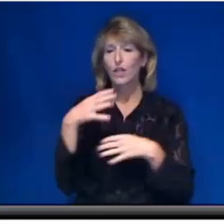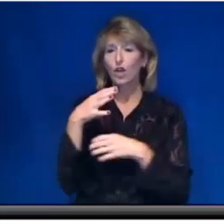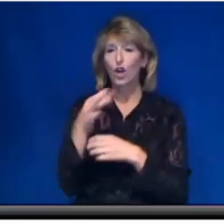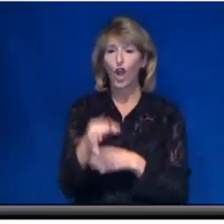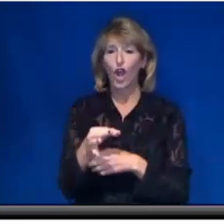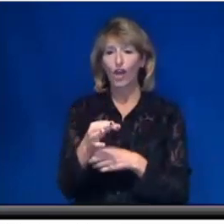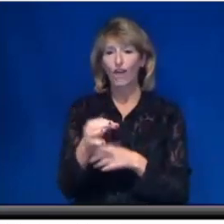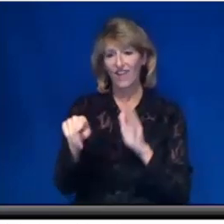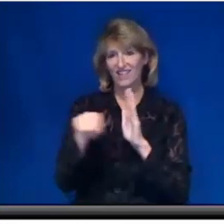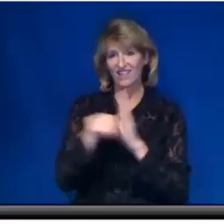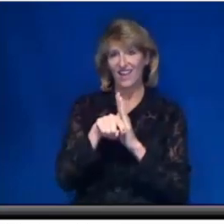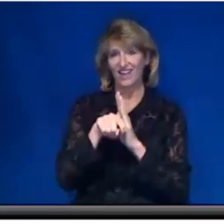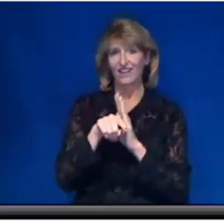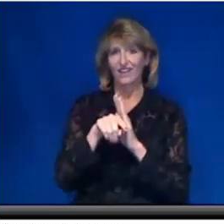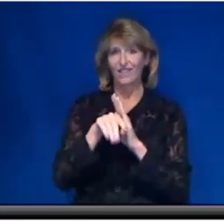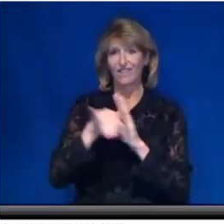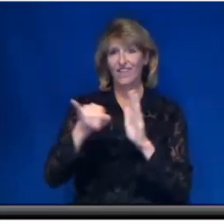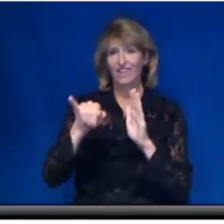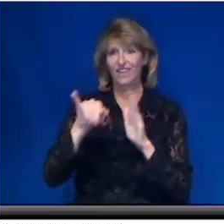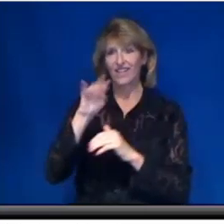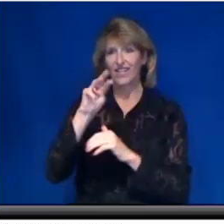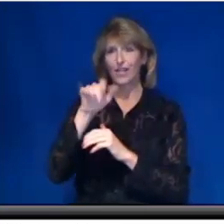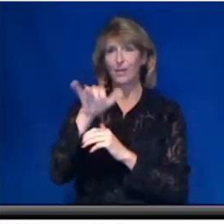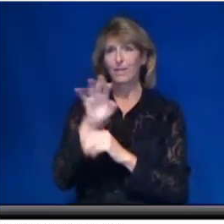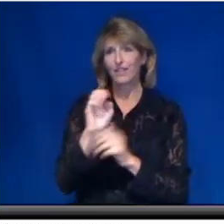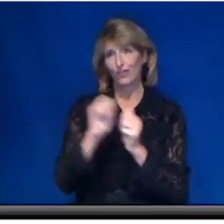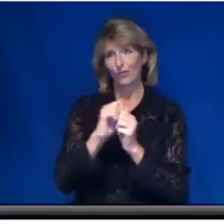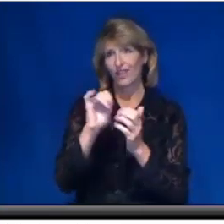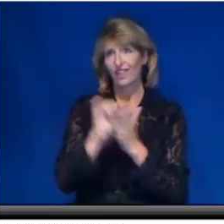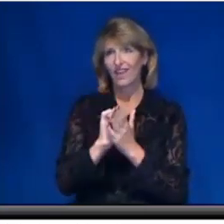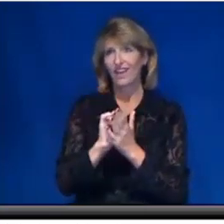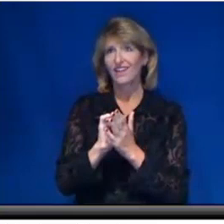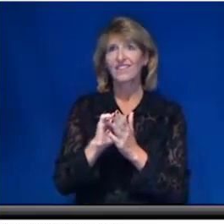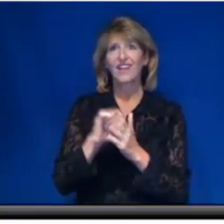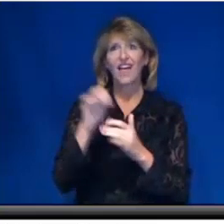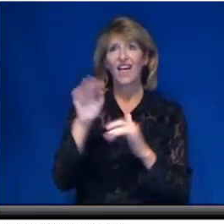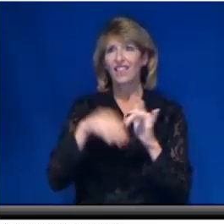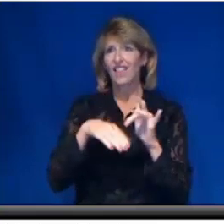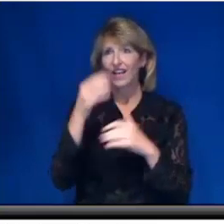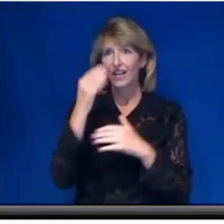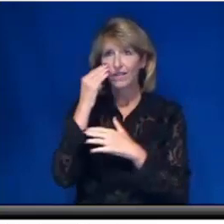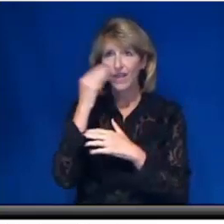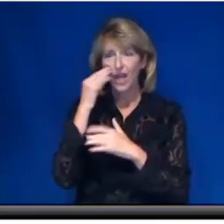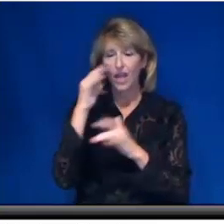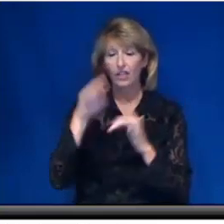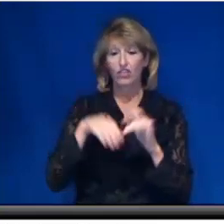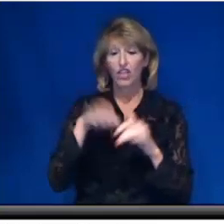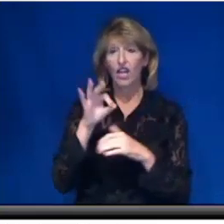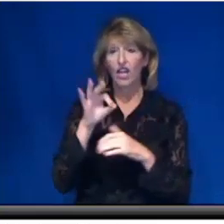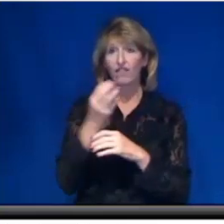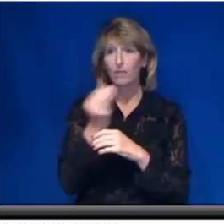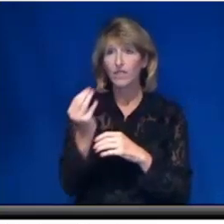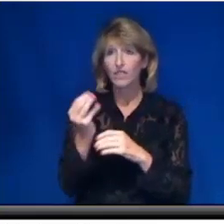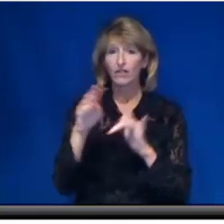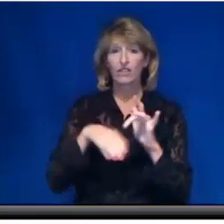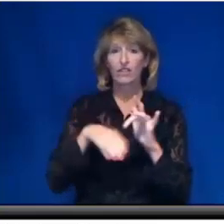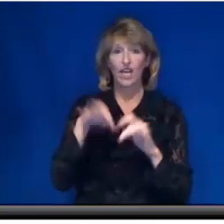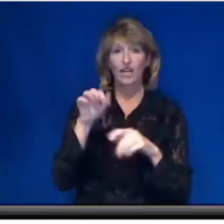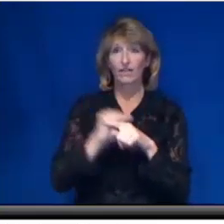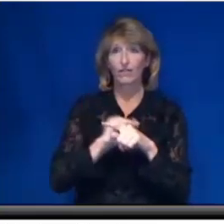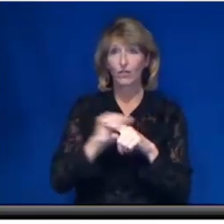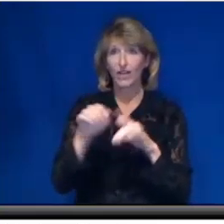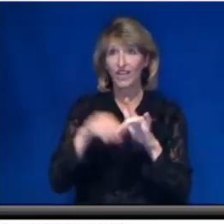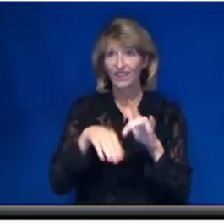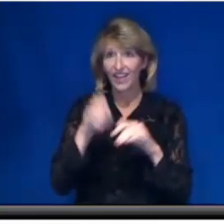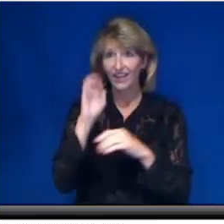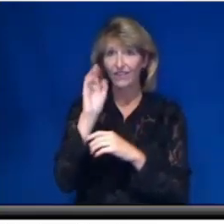support within the deaf community, they're afraid to have that negative image. So there's a lack of knowledge, a lack of